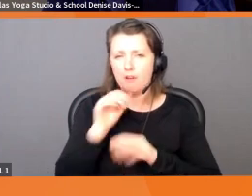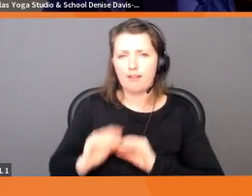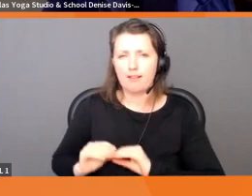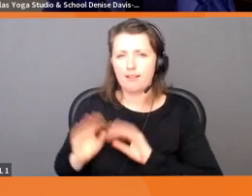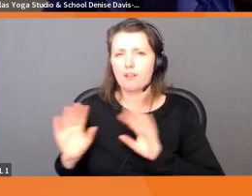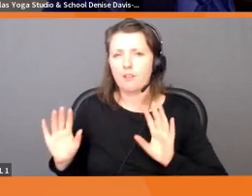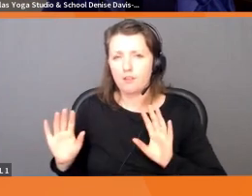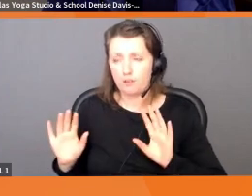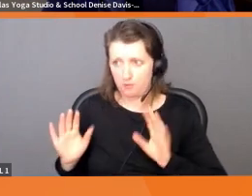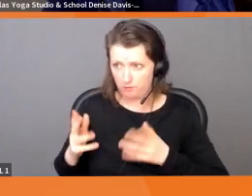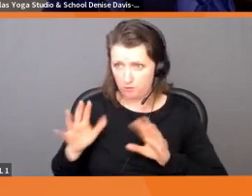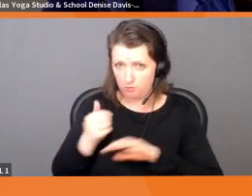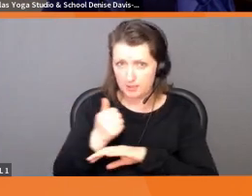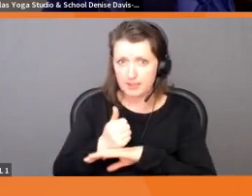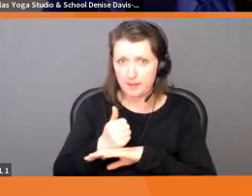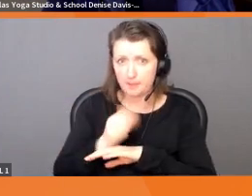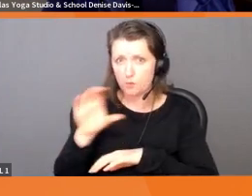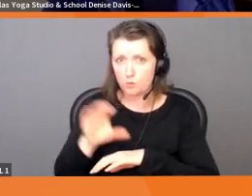check.